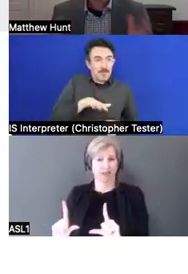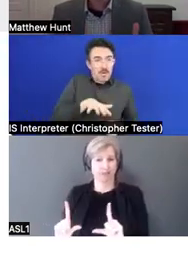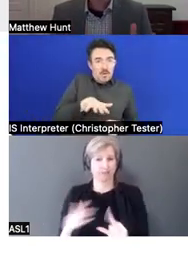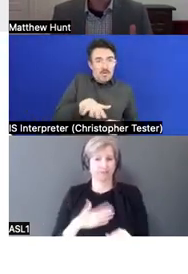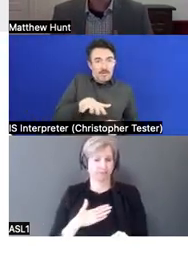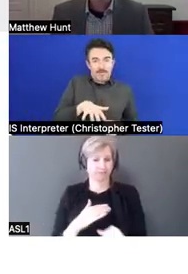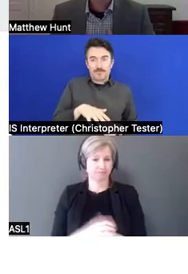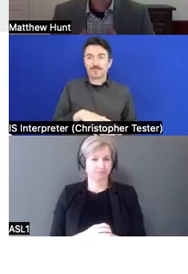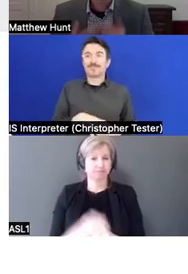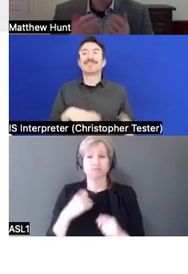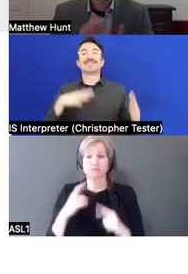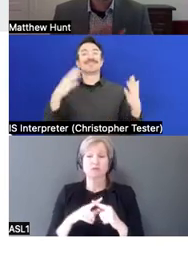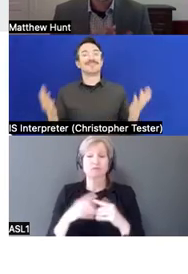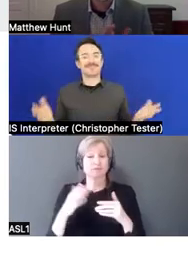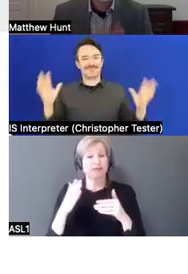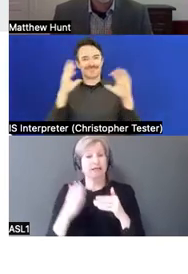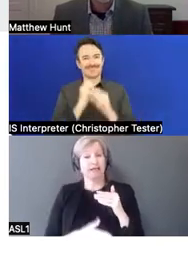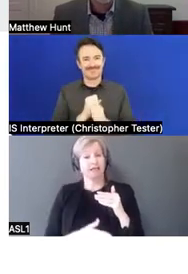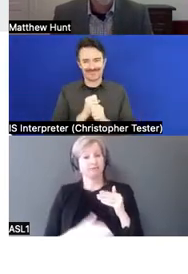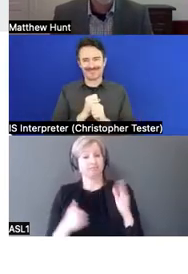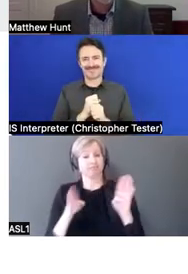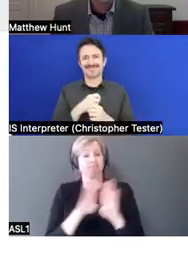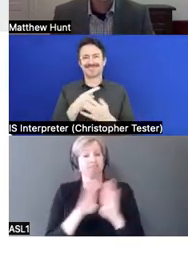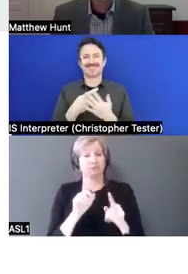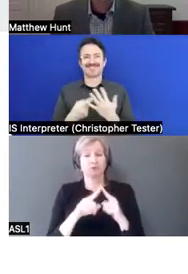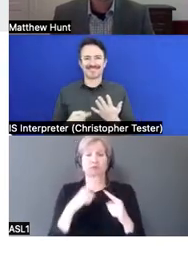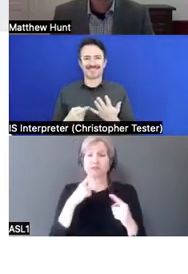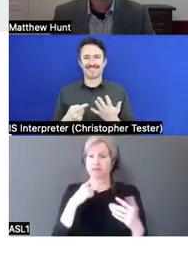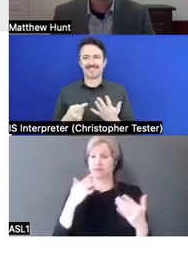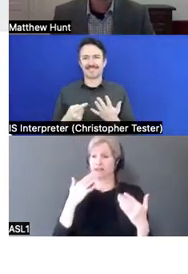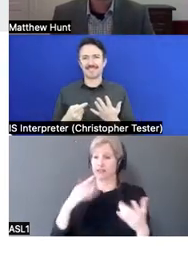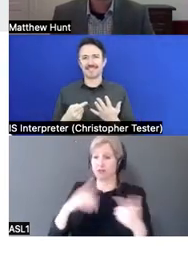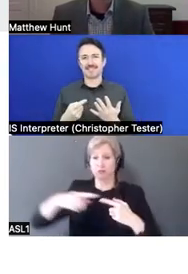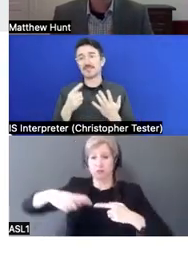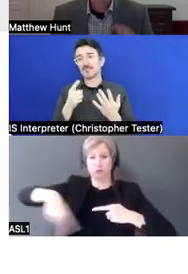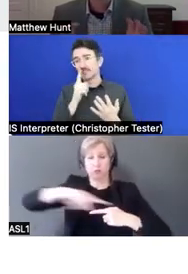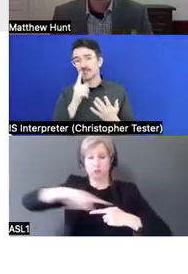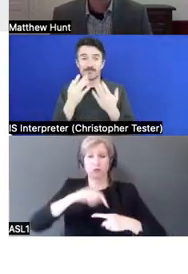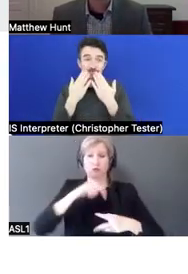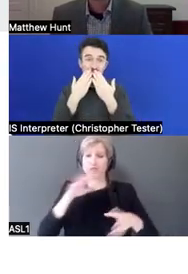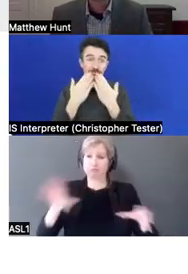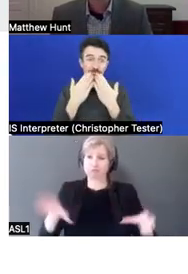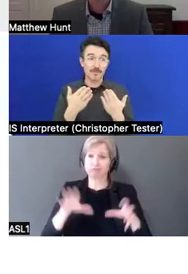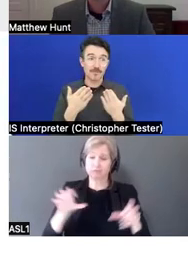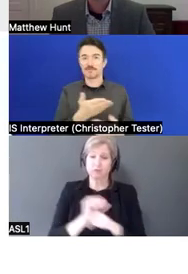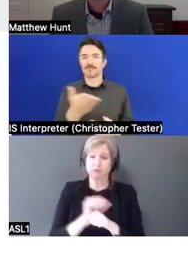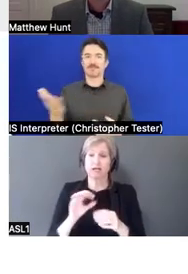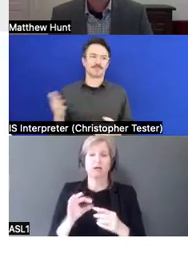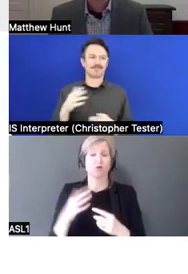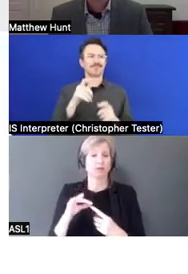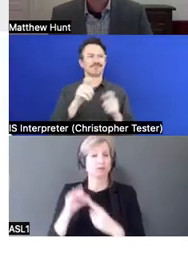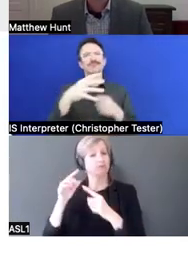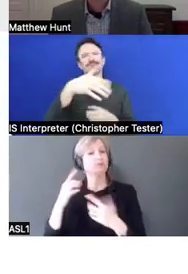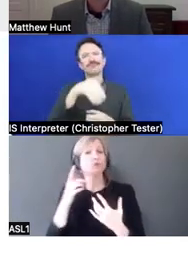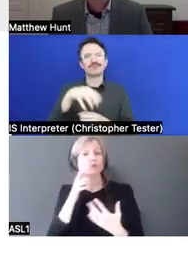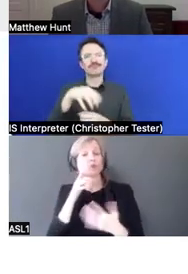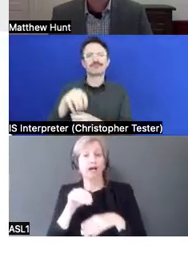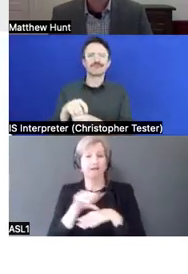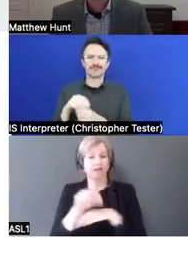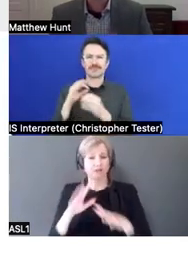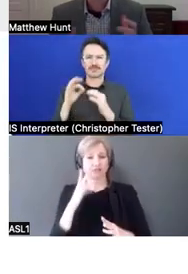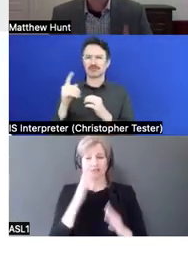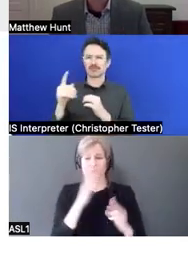I want to finish with just thank you to all those who participated in this work, especially to our advisors who are listed on